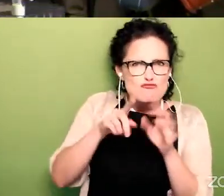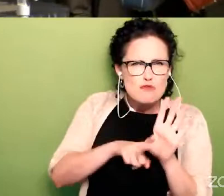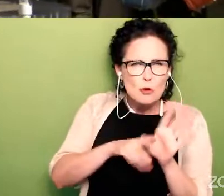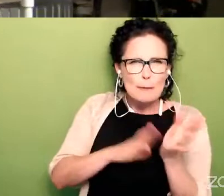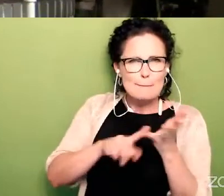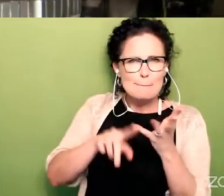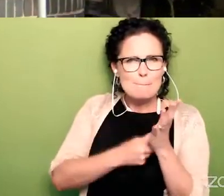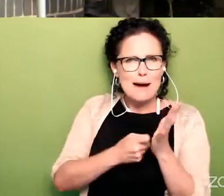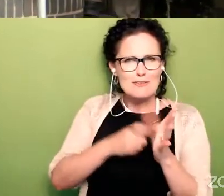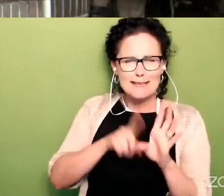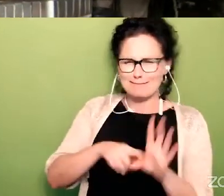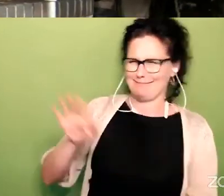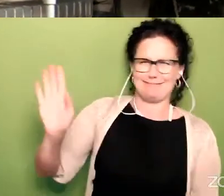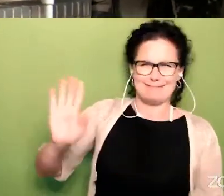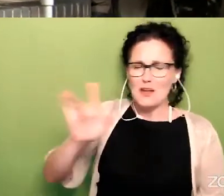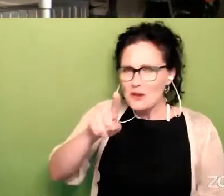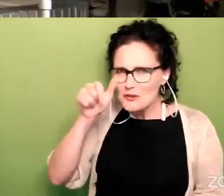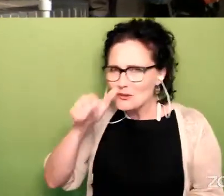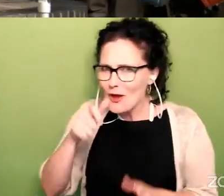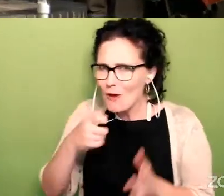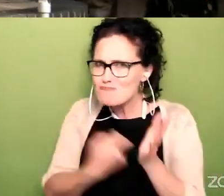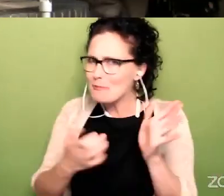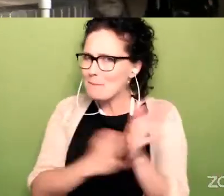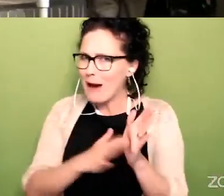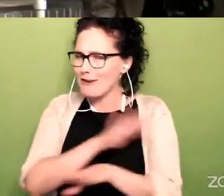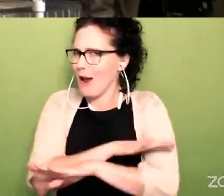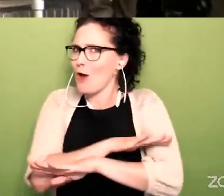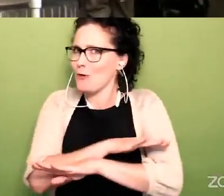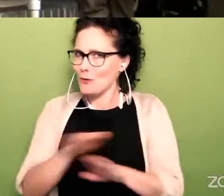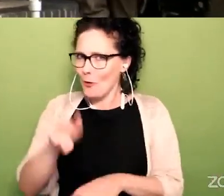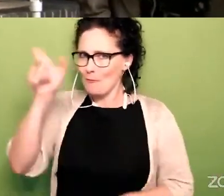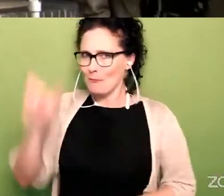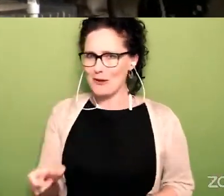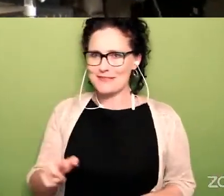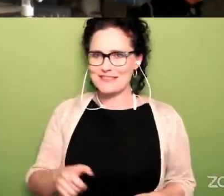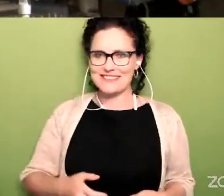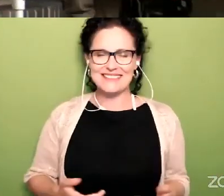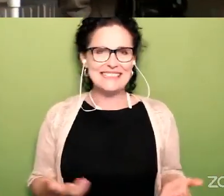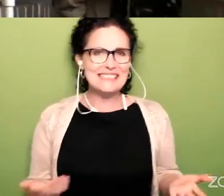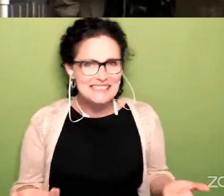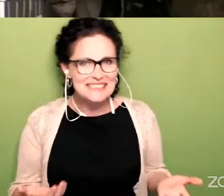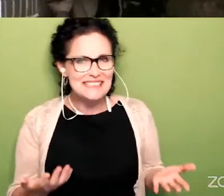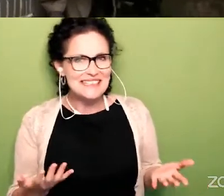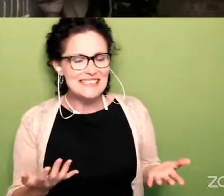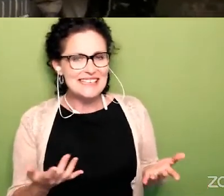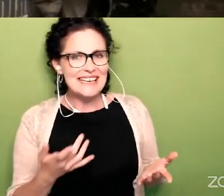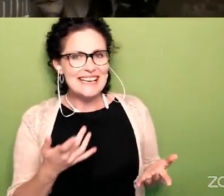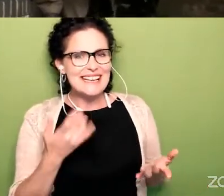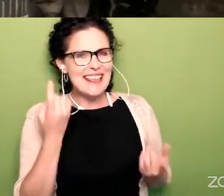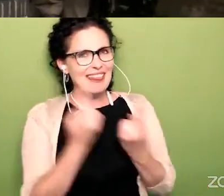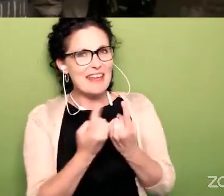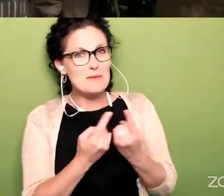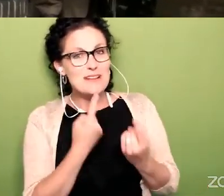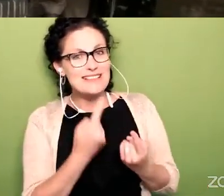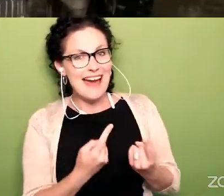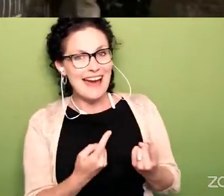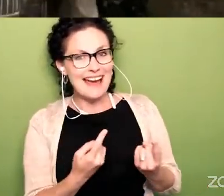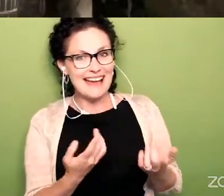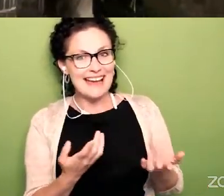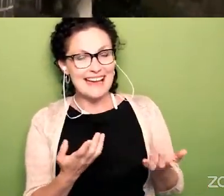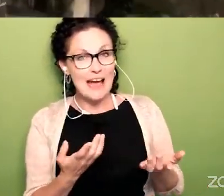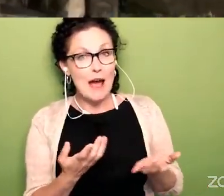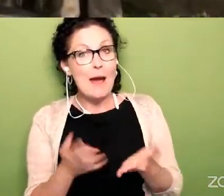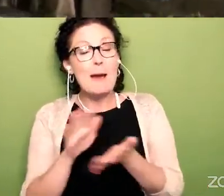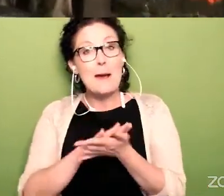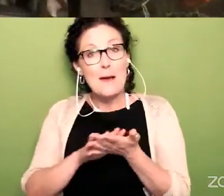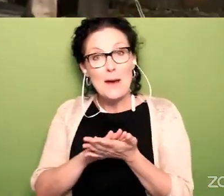something? Ruby Murray curry, you see? Got it. Yeah. I do not. My belly is feeling tight.